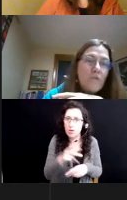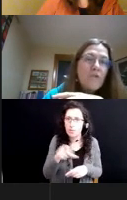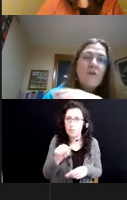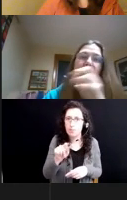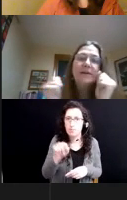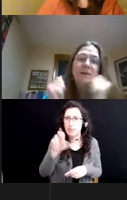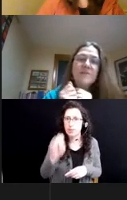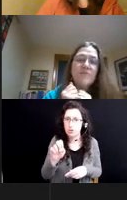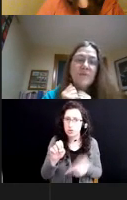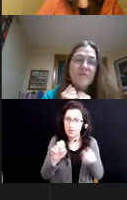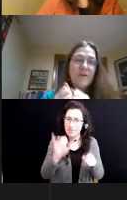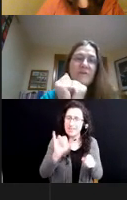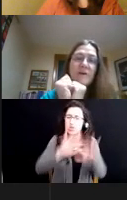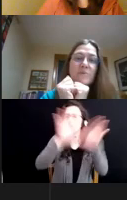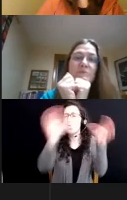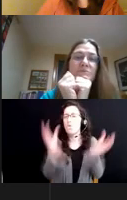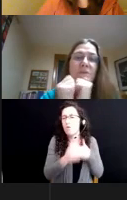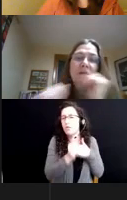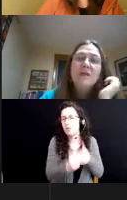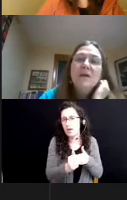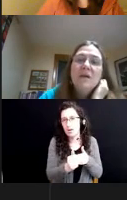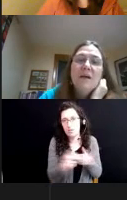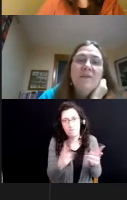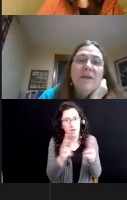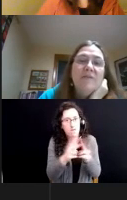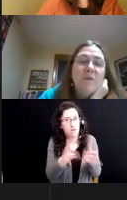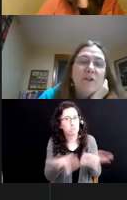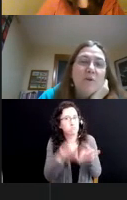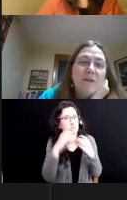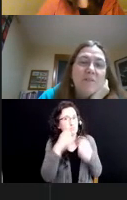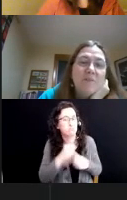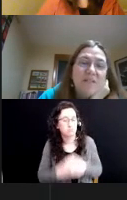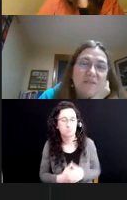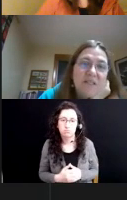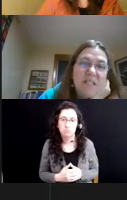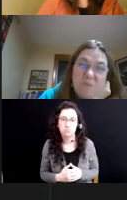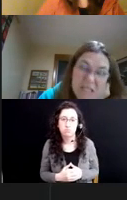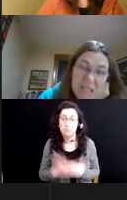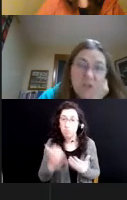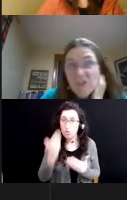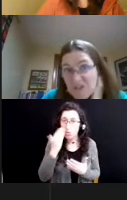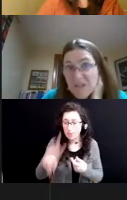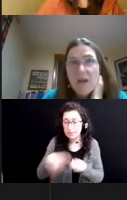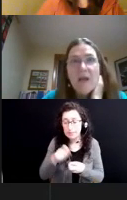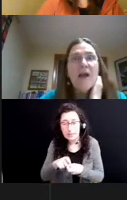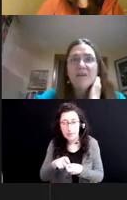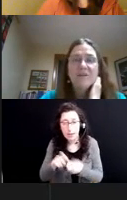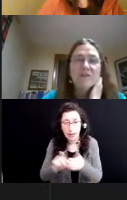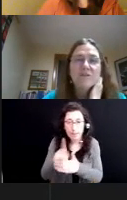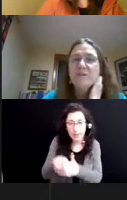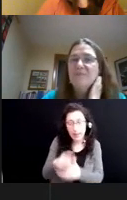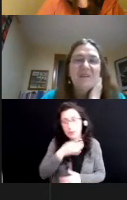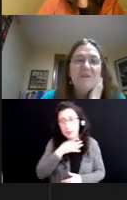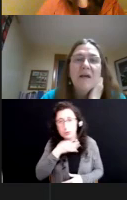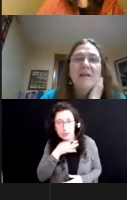the overall guide, and it's really very valuable. And then if you want to know about a specific species, you're curious of